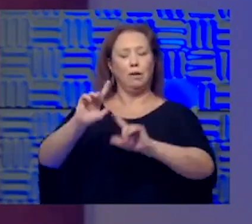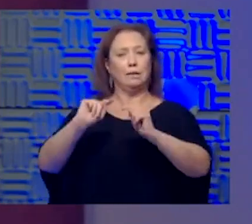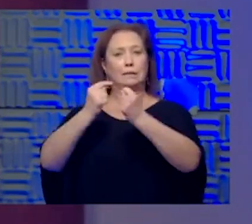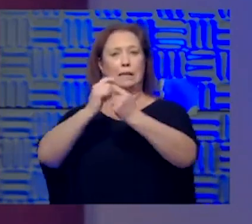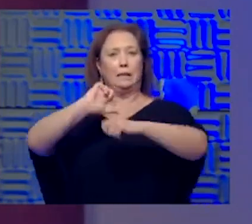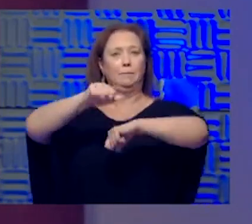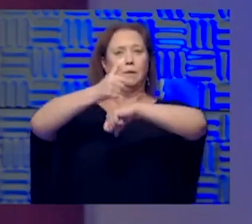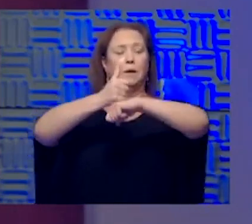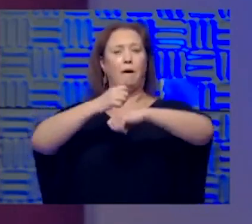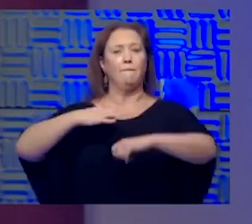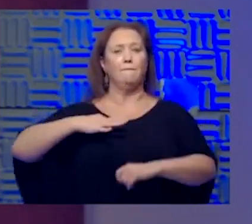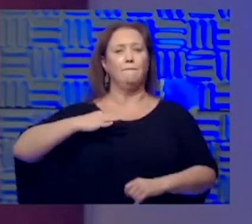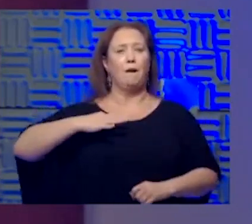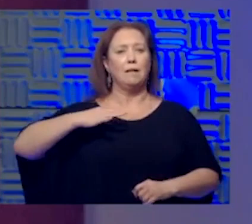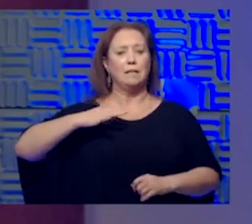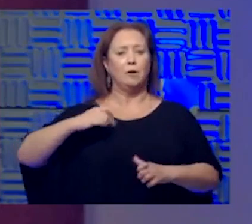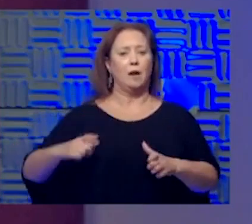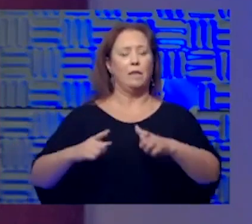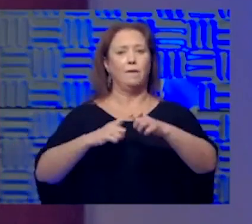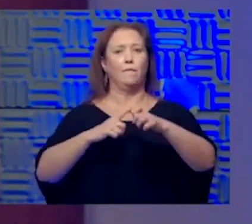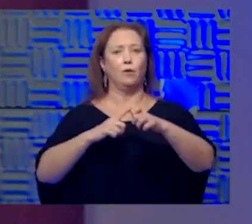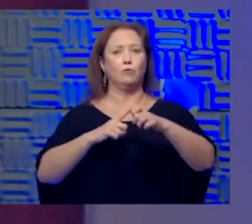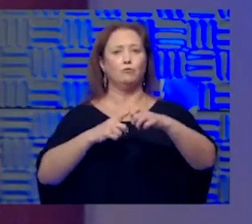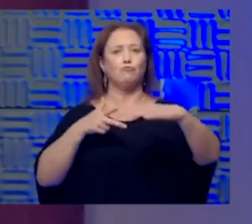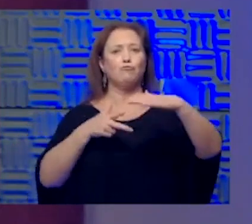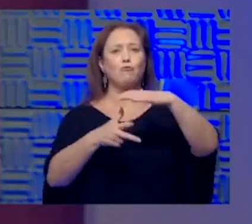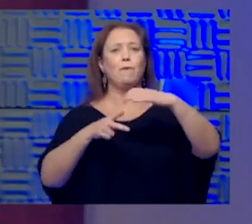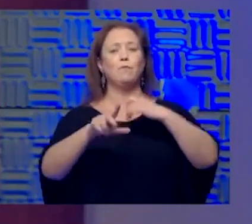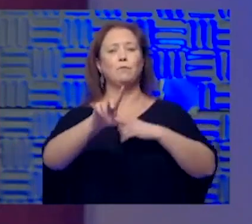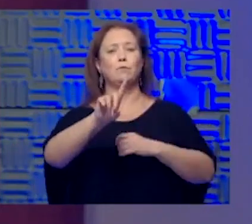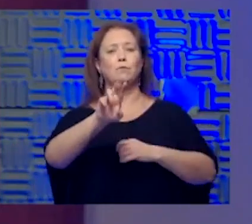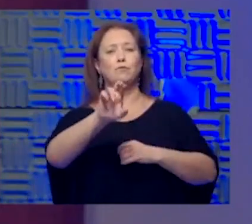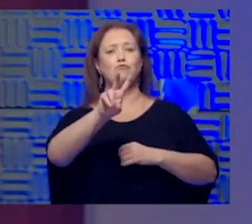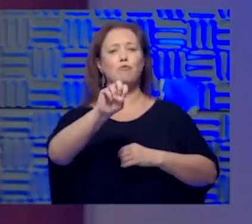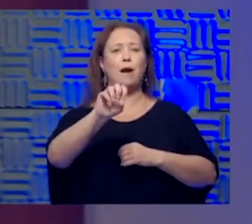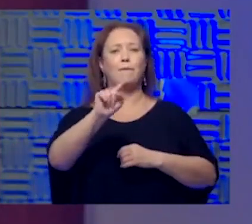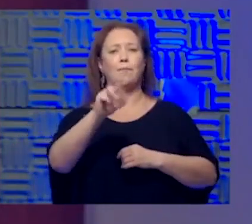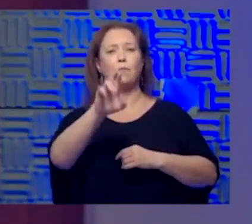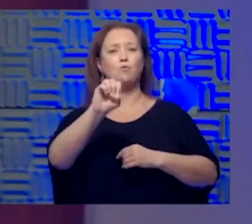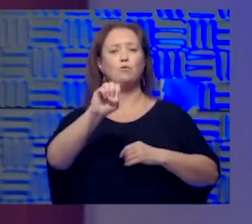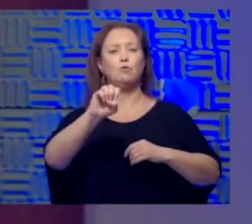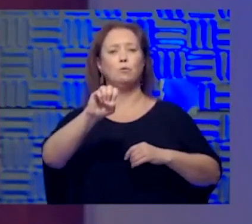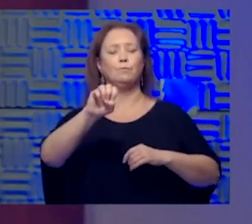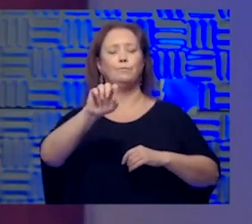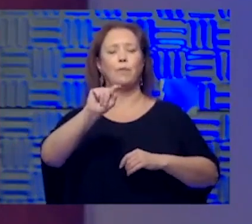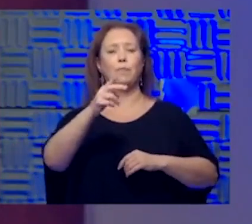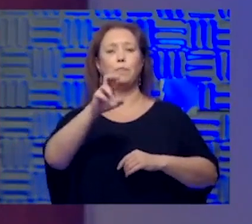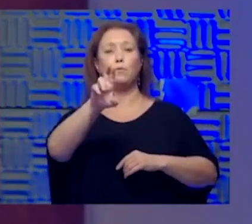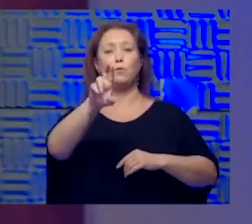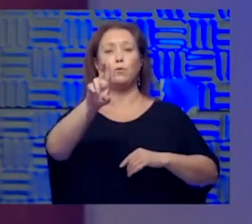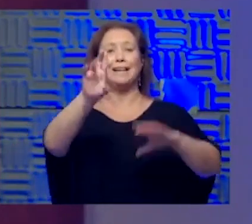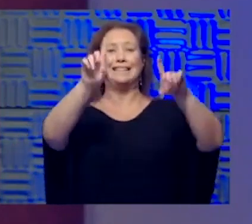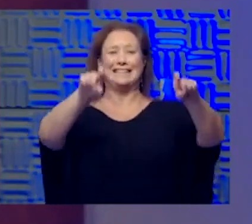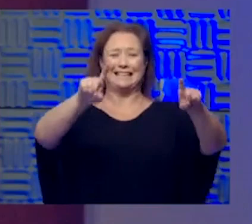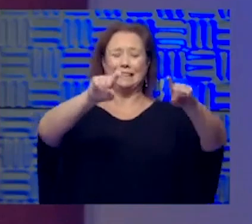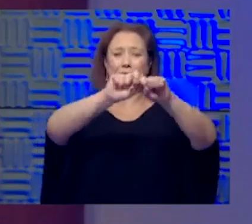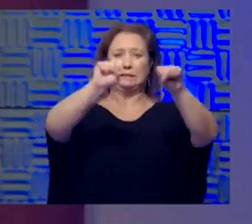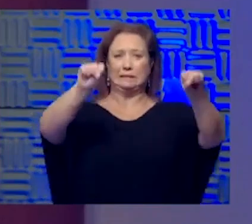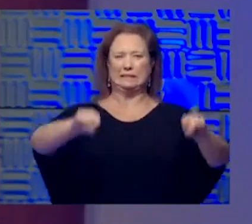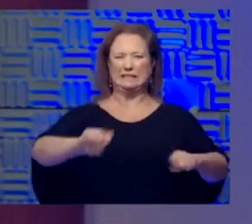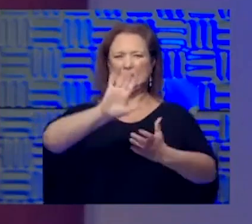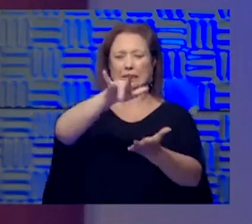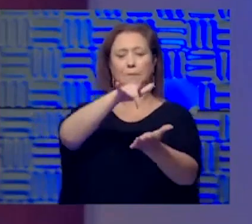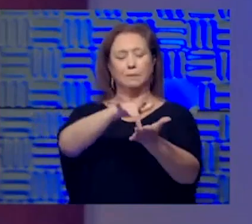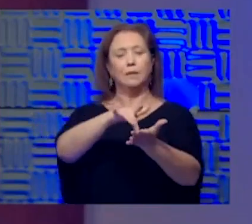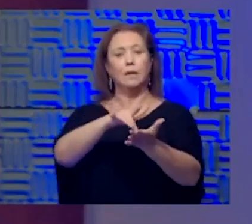started volunteering at some of the very first drive-through testing sites, but they also had applied for that grant you mentioned, Senator. And so